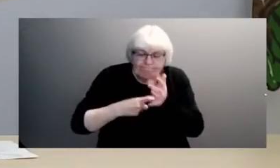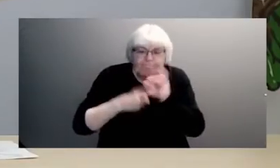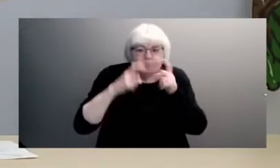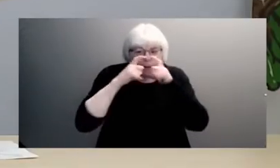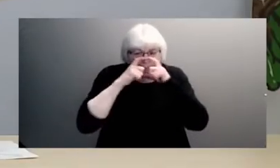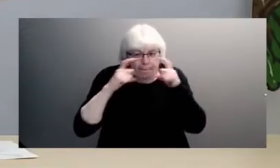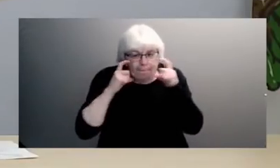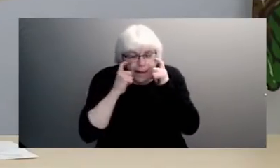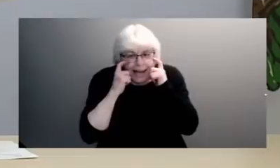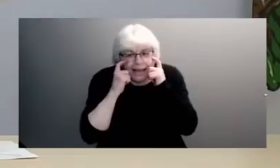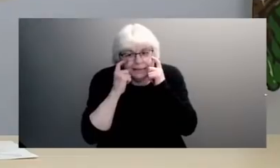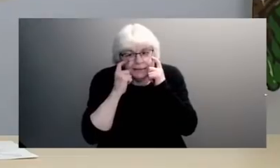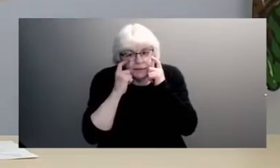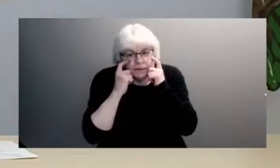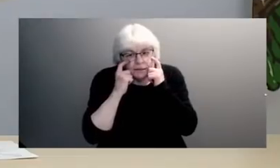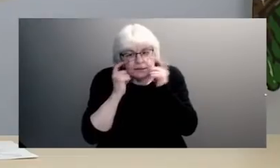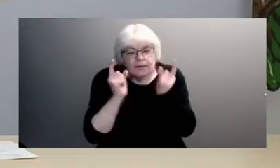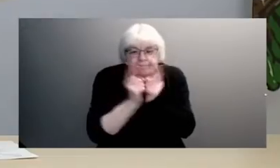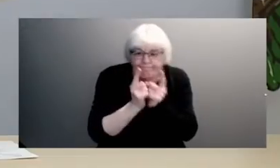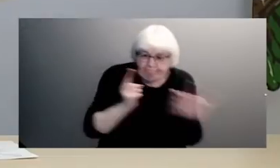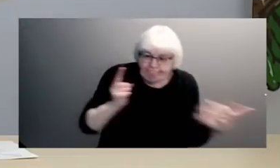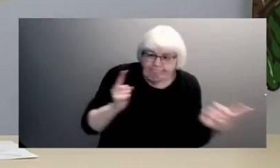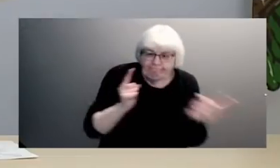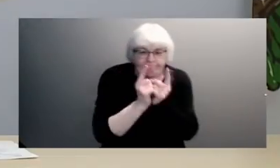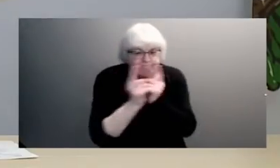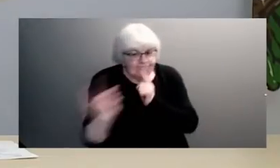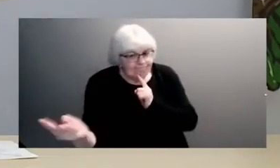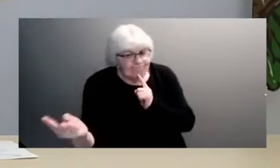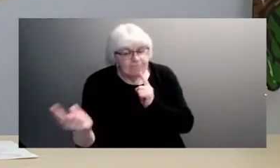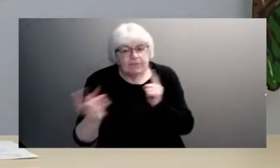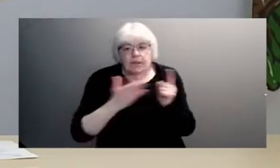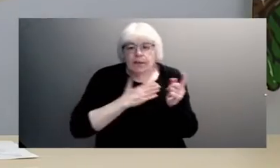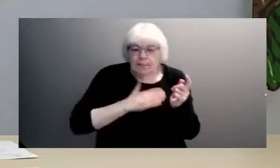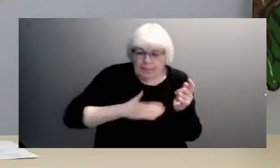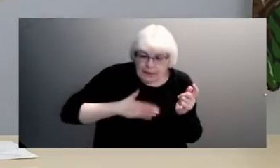And if we need to change that, we will.